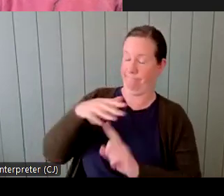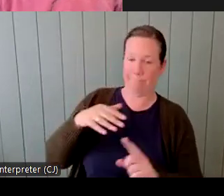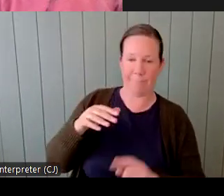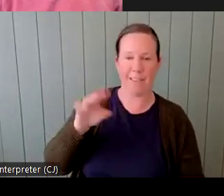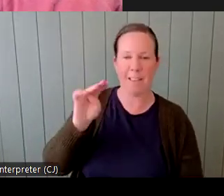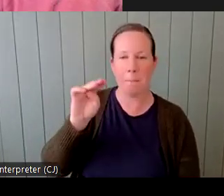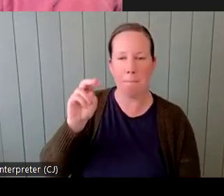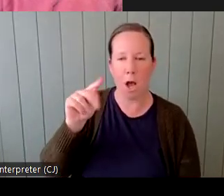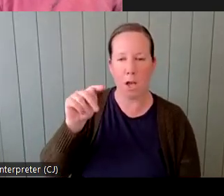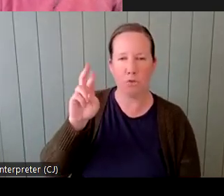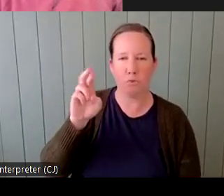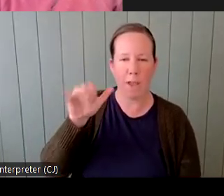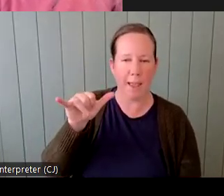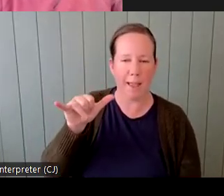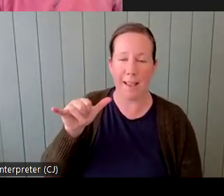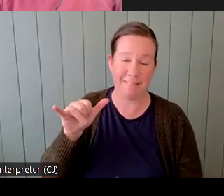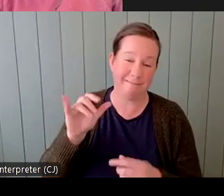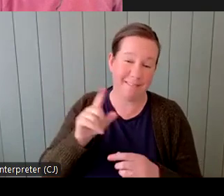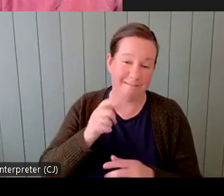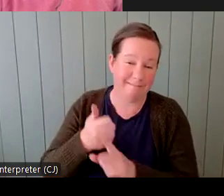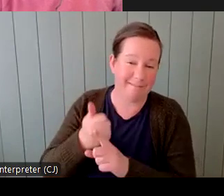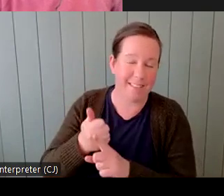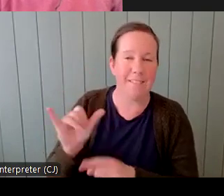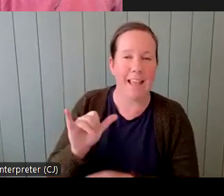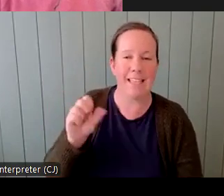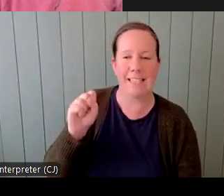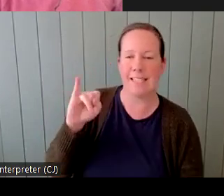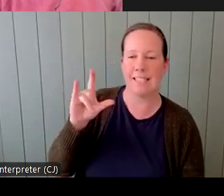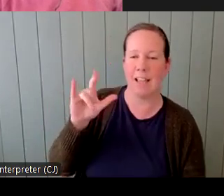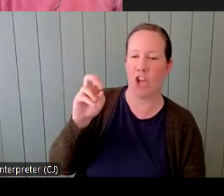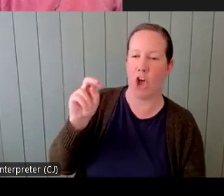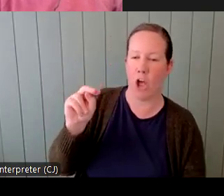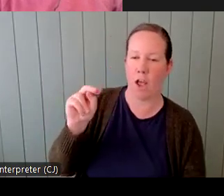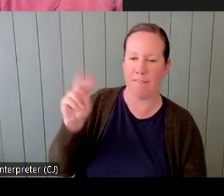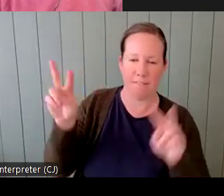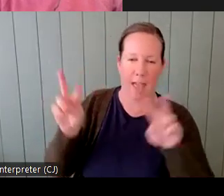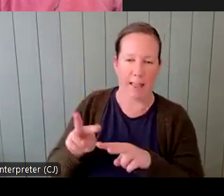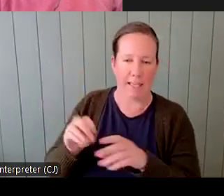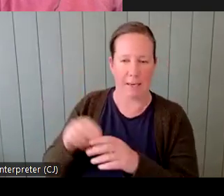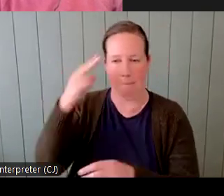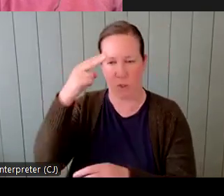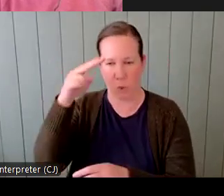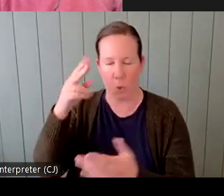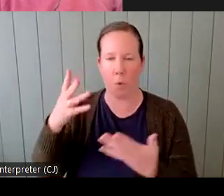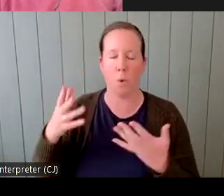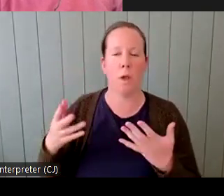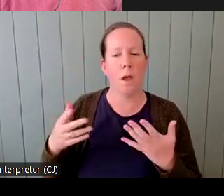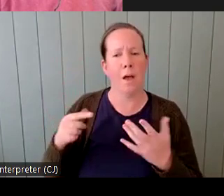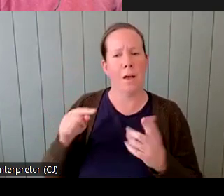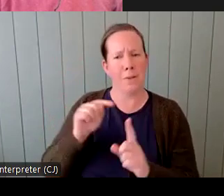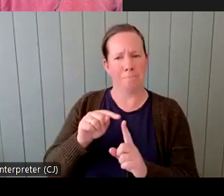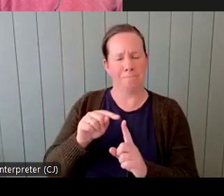years, Diego realized that there is all these people that were, coming out as disabled when they're already rich and